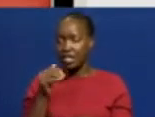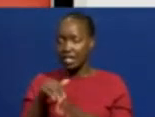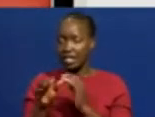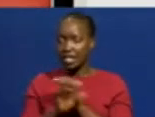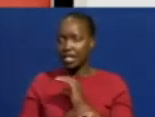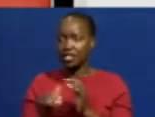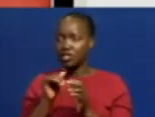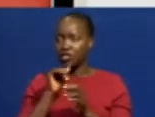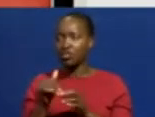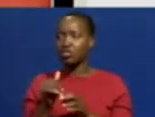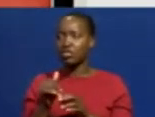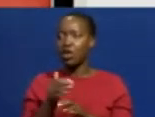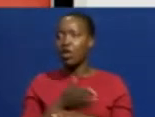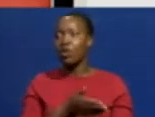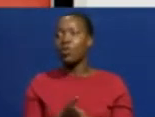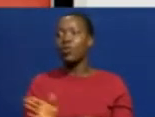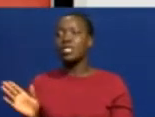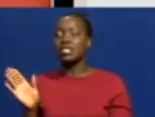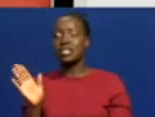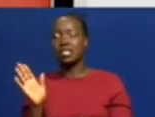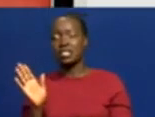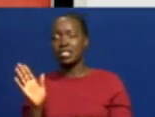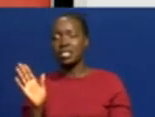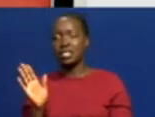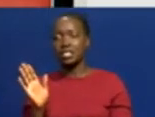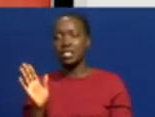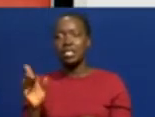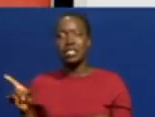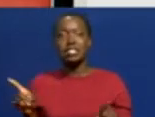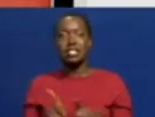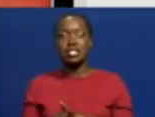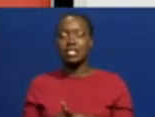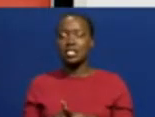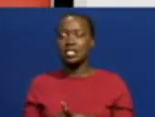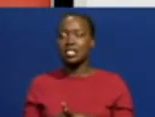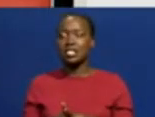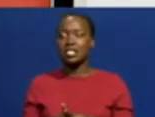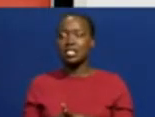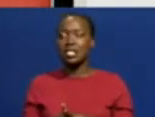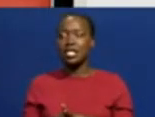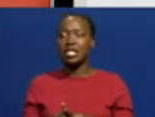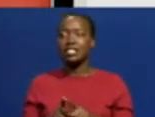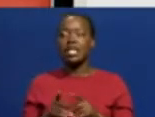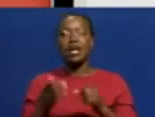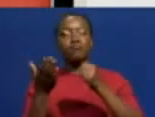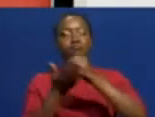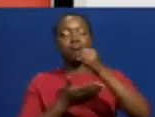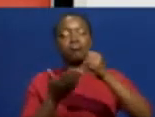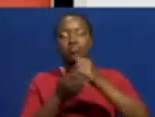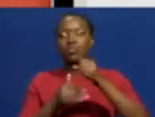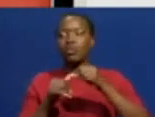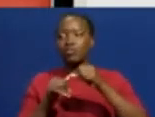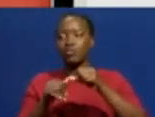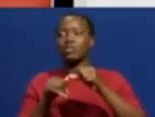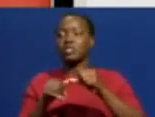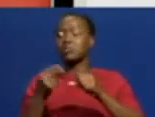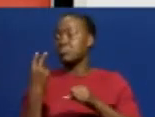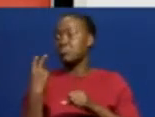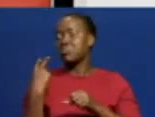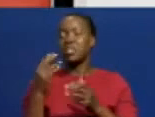don't get extinct. But there's still great seeing the sorghum plantations in the background there,